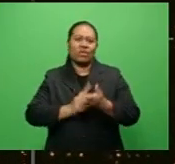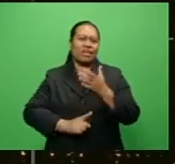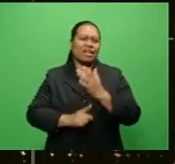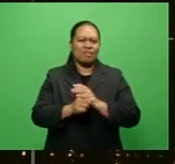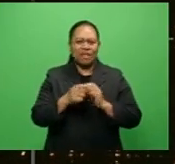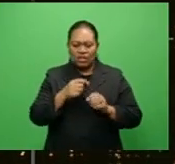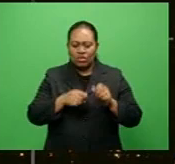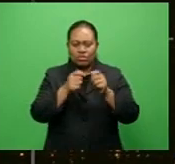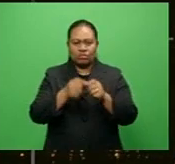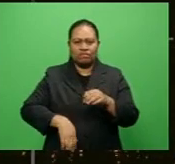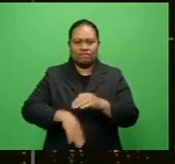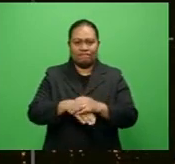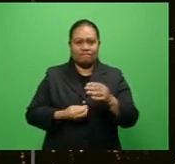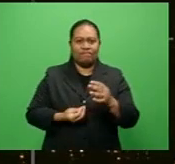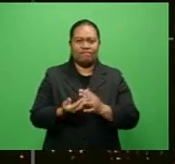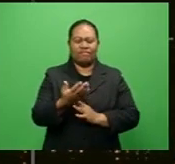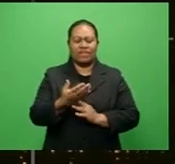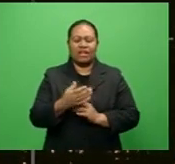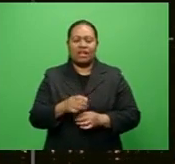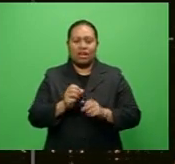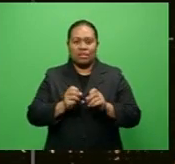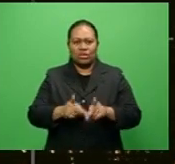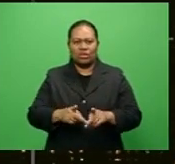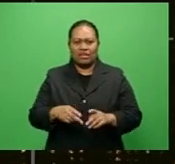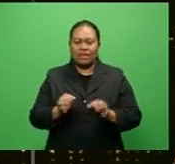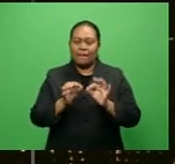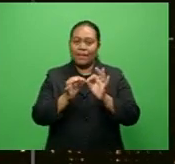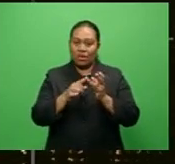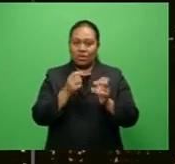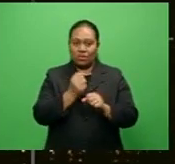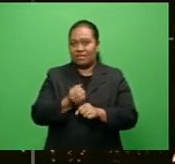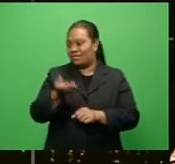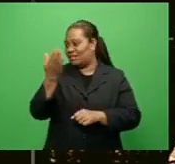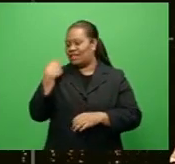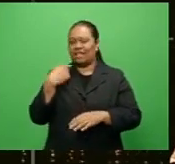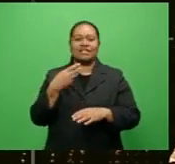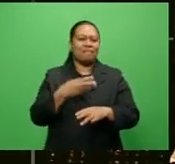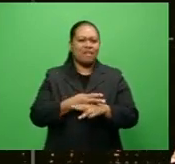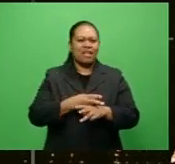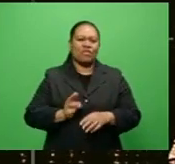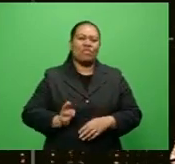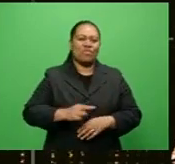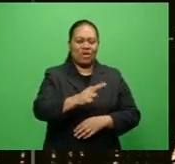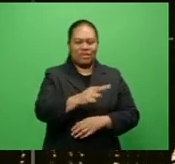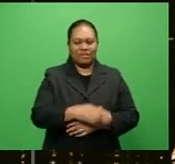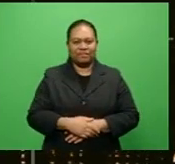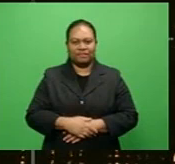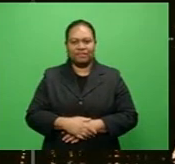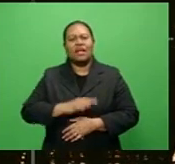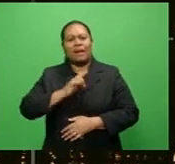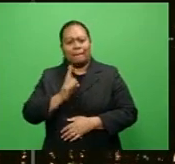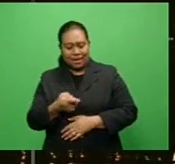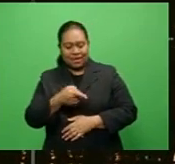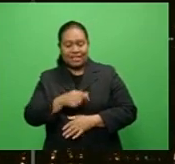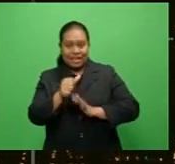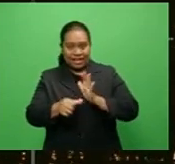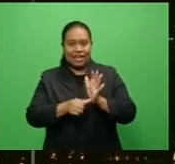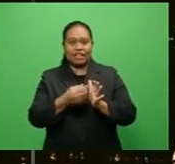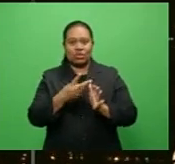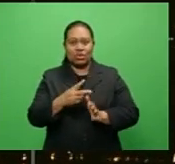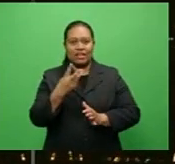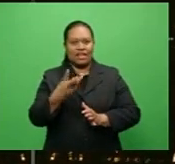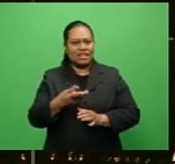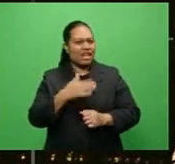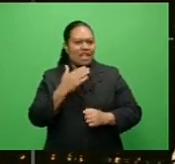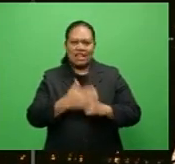during the Punjab's Battle of the Giants final against Rewa last month, which raised many eyebrows. However, the 23-year-old did not let this